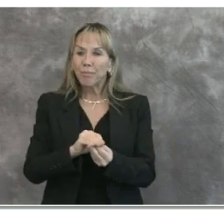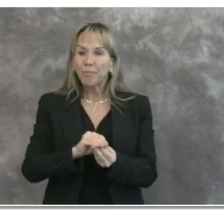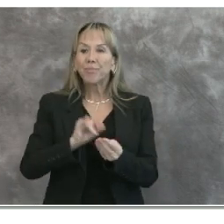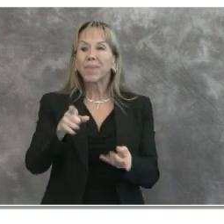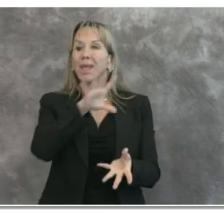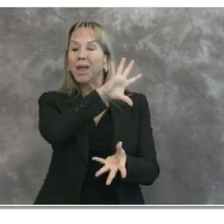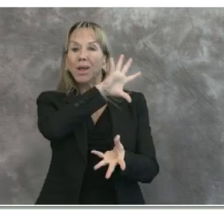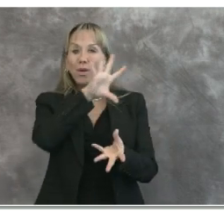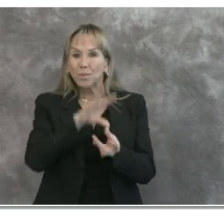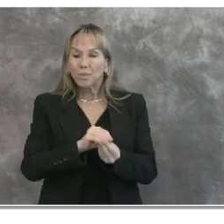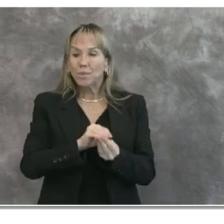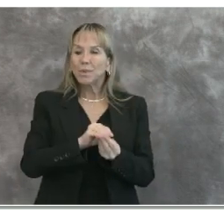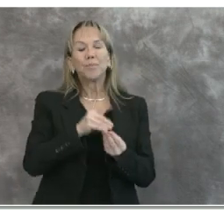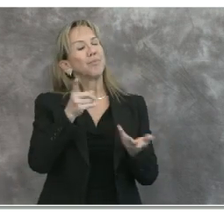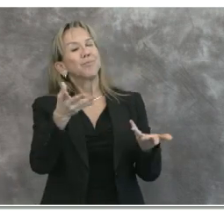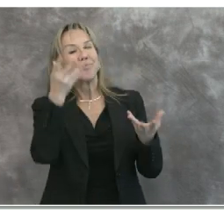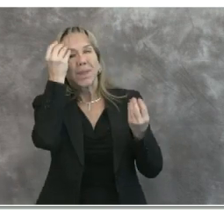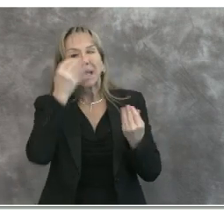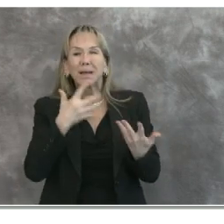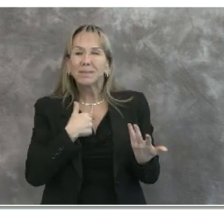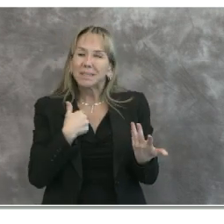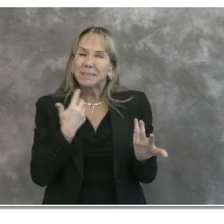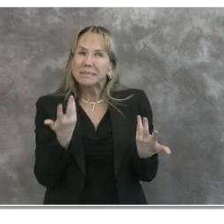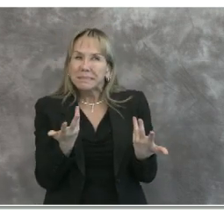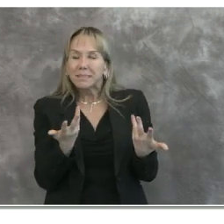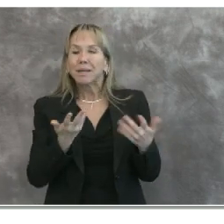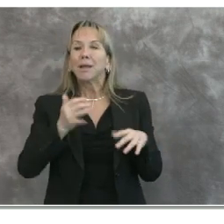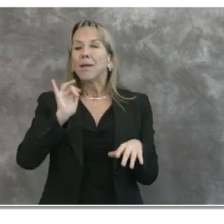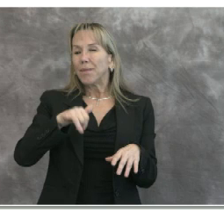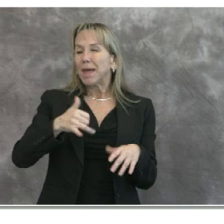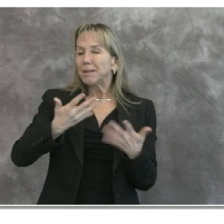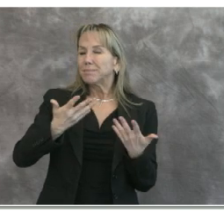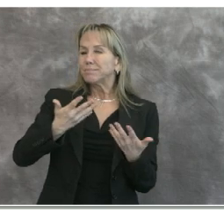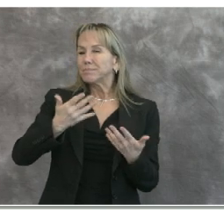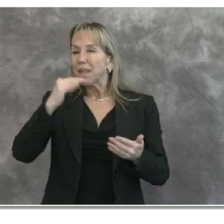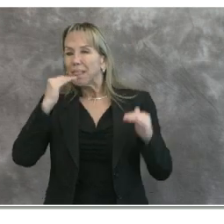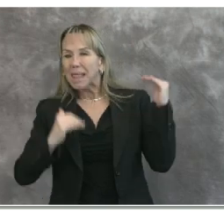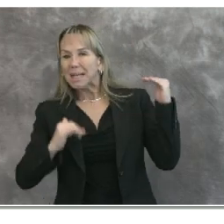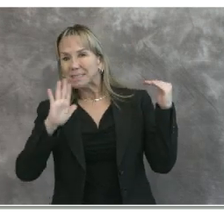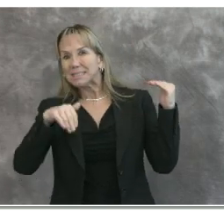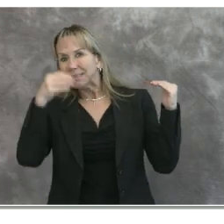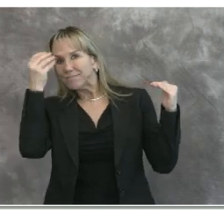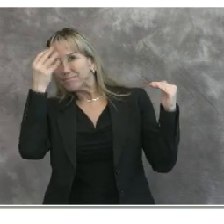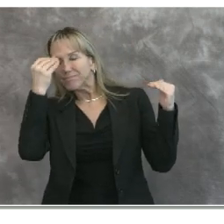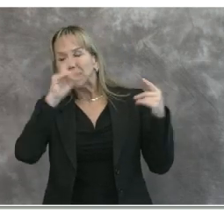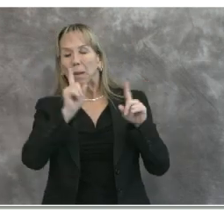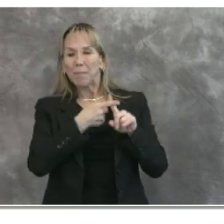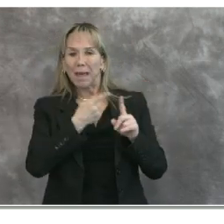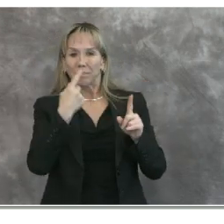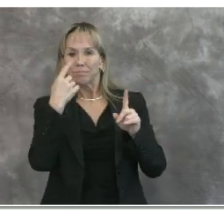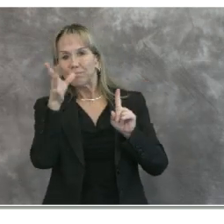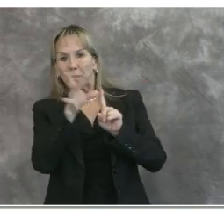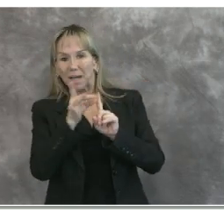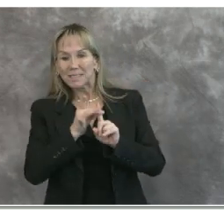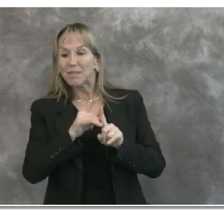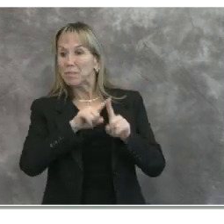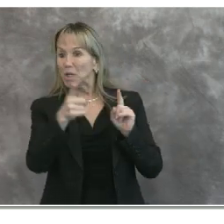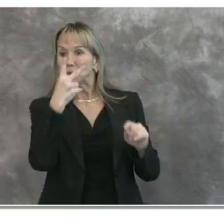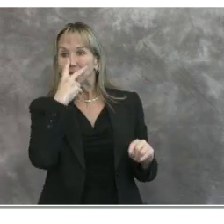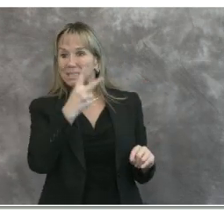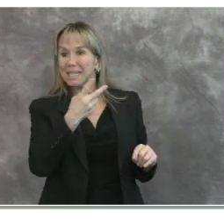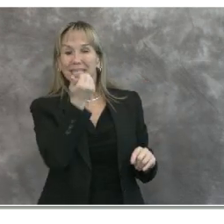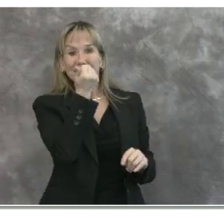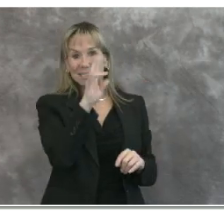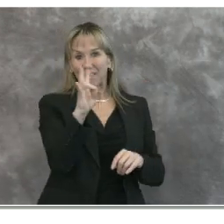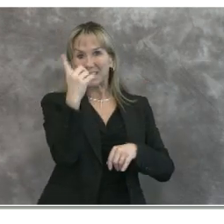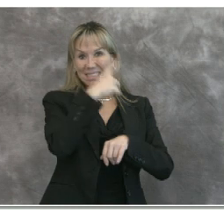are less, tell us less than the percentage of positives, but you do see the doubling rate of positives there every 17 days. The estimated number